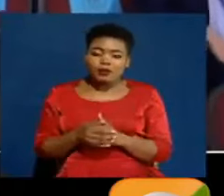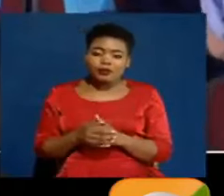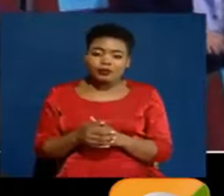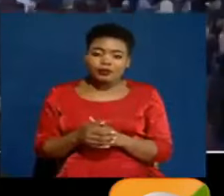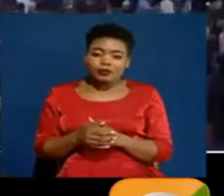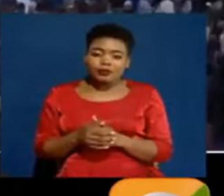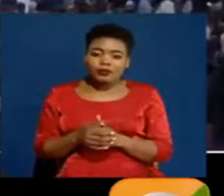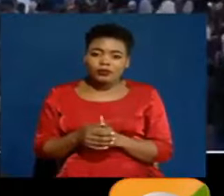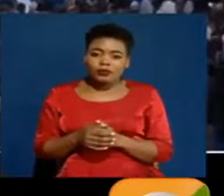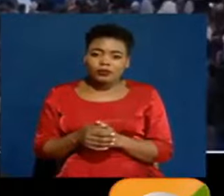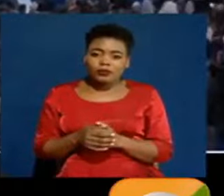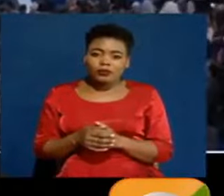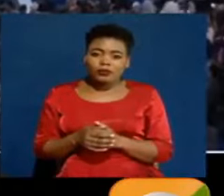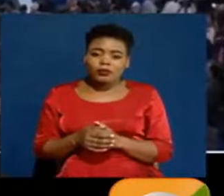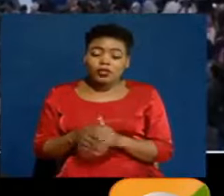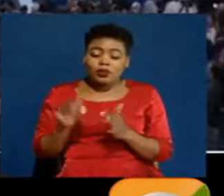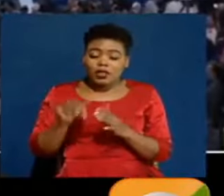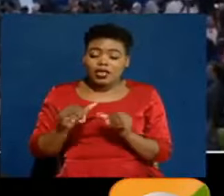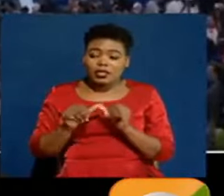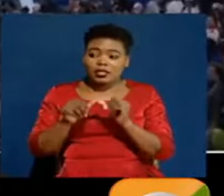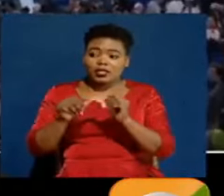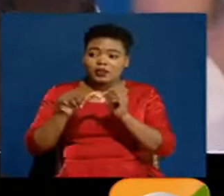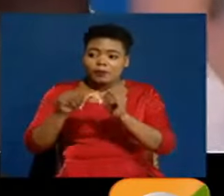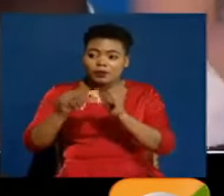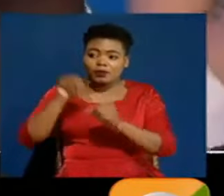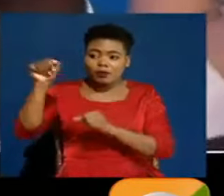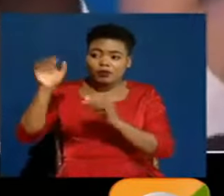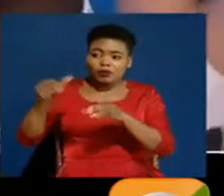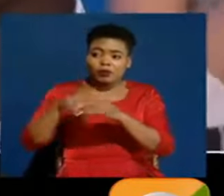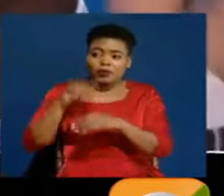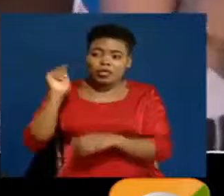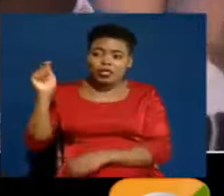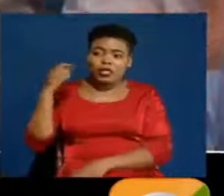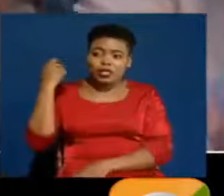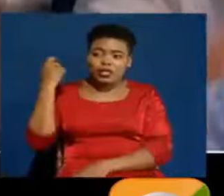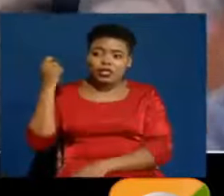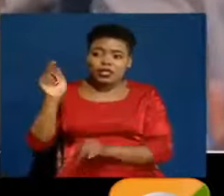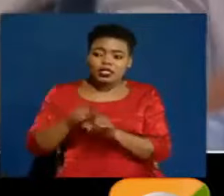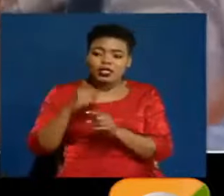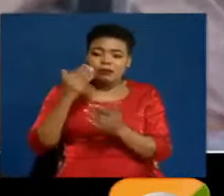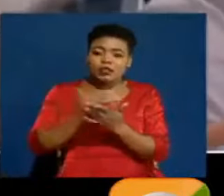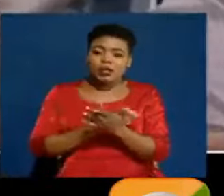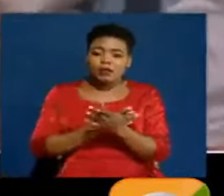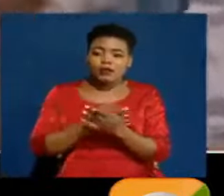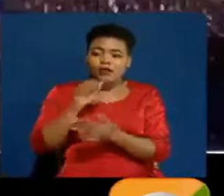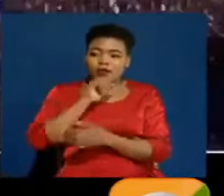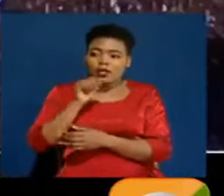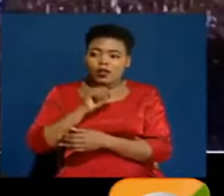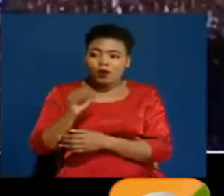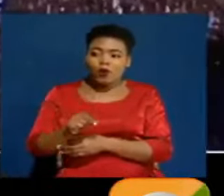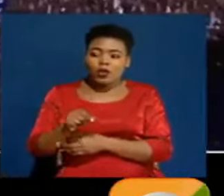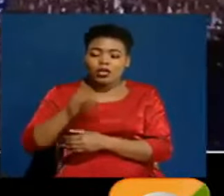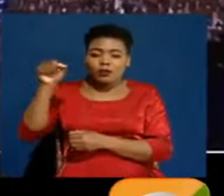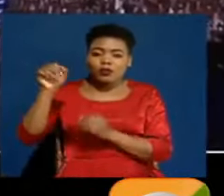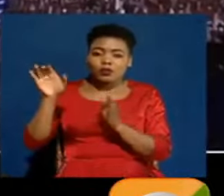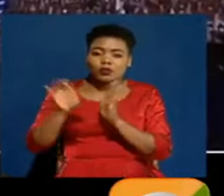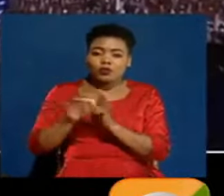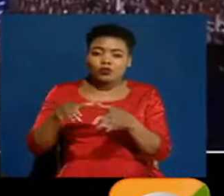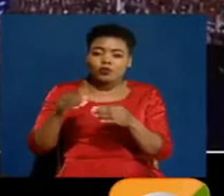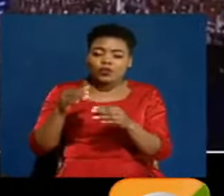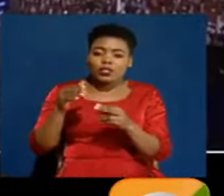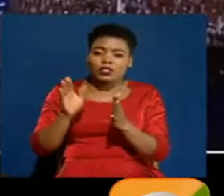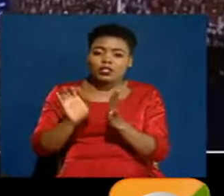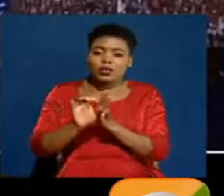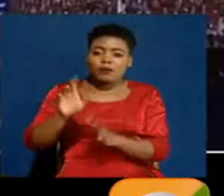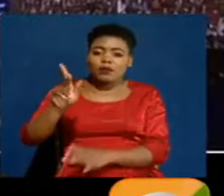this sustainability of political parties in Kenya. And even some of the oldest parties like KANU, they seem to